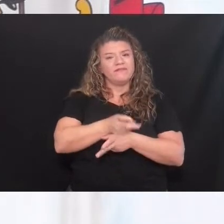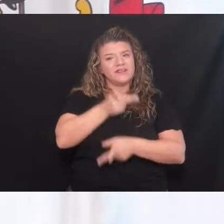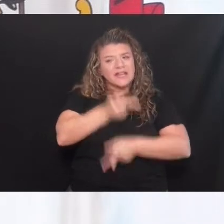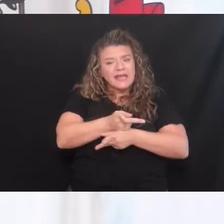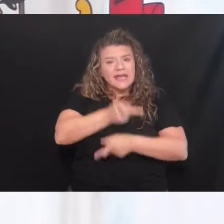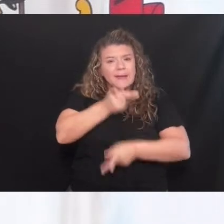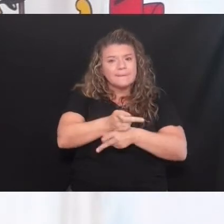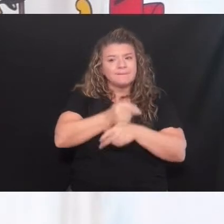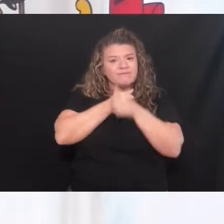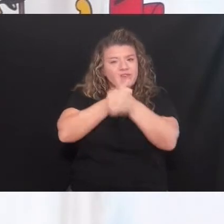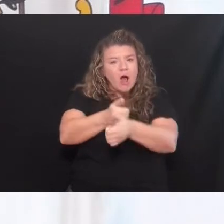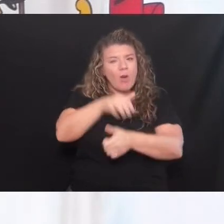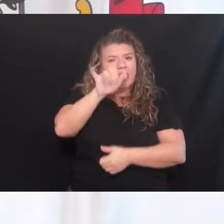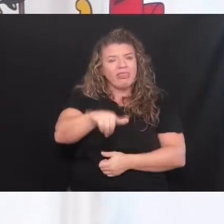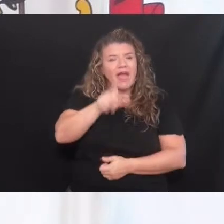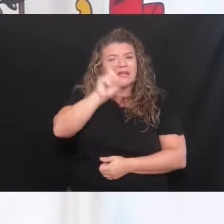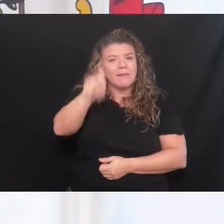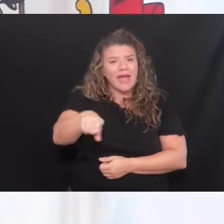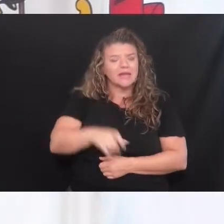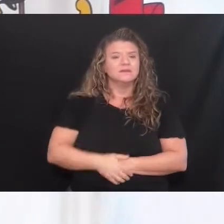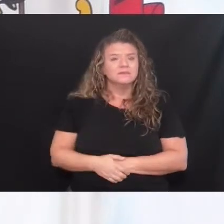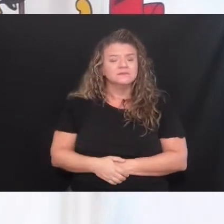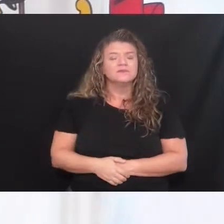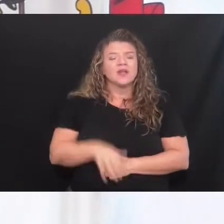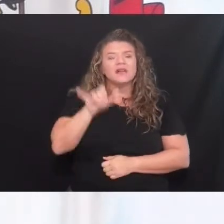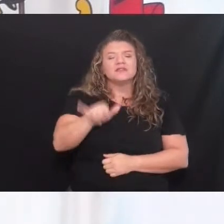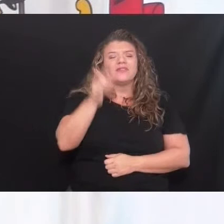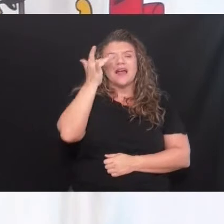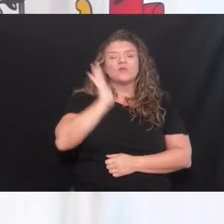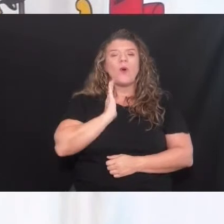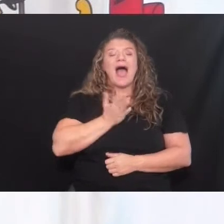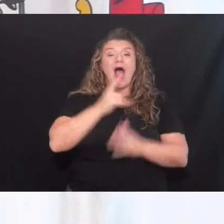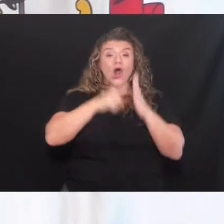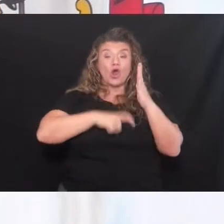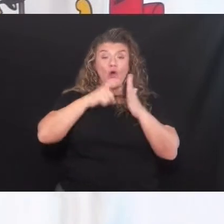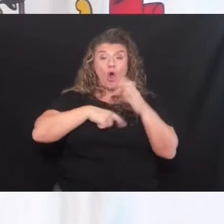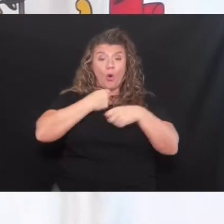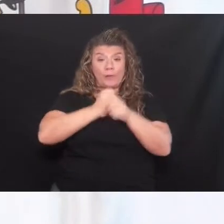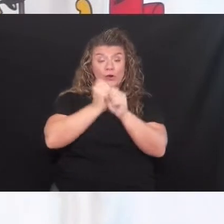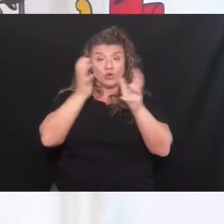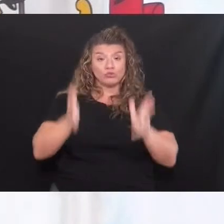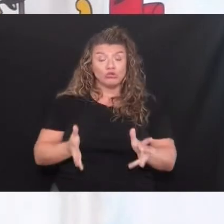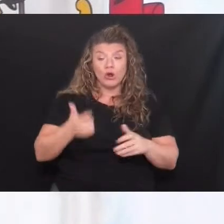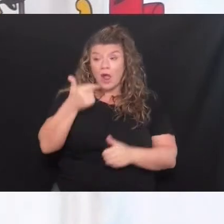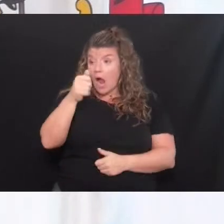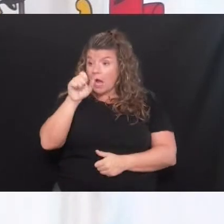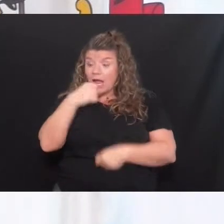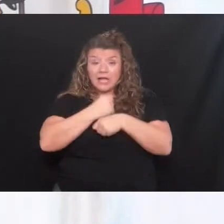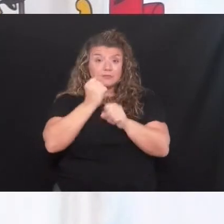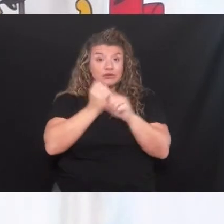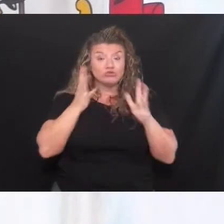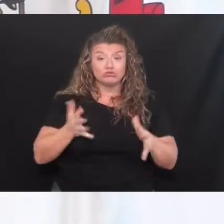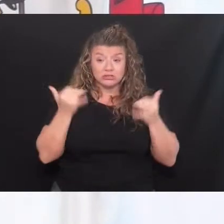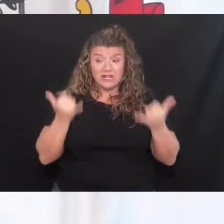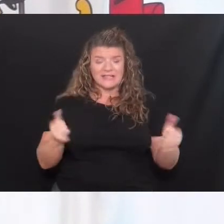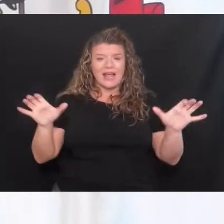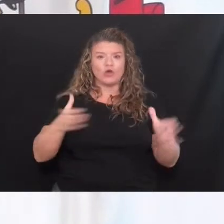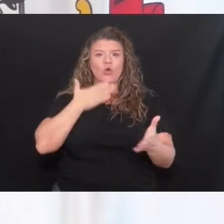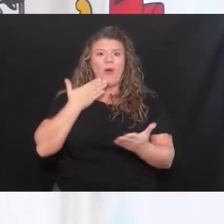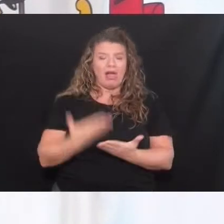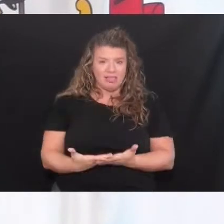demand. So that's why our coal producers today and our gas producers today are doing very